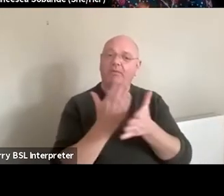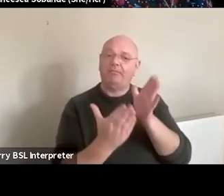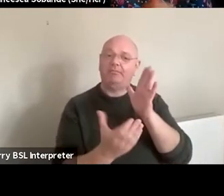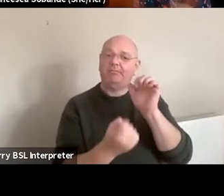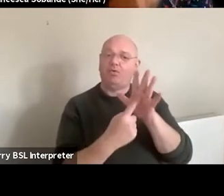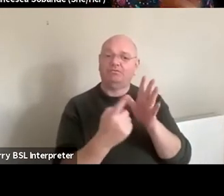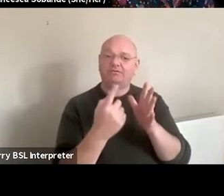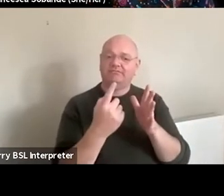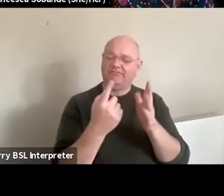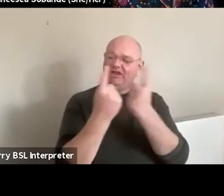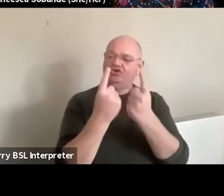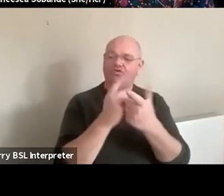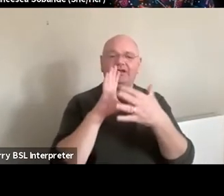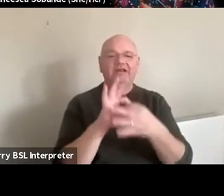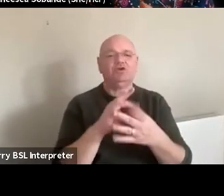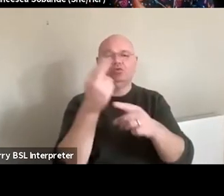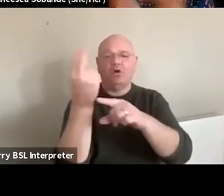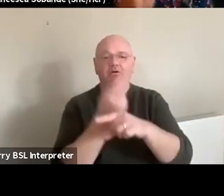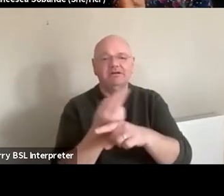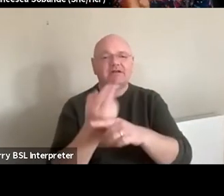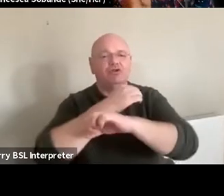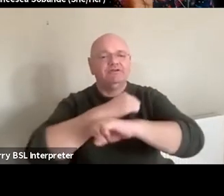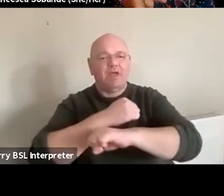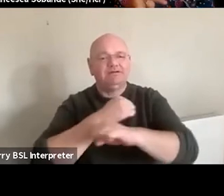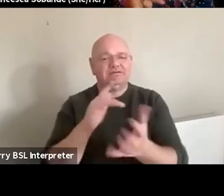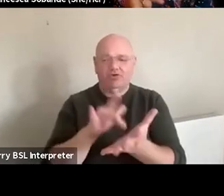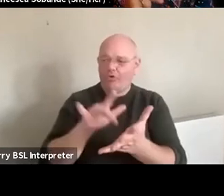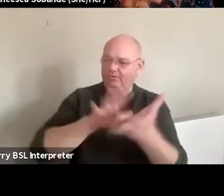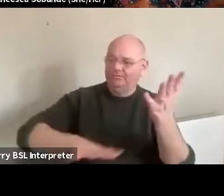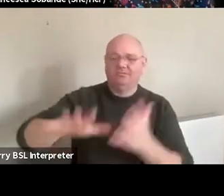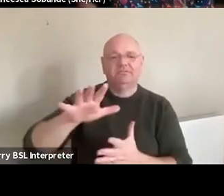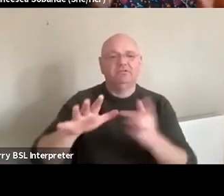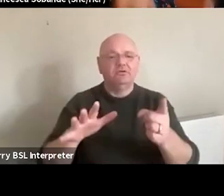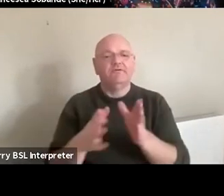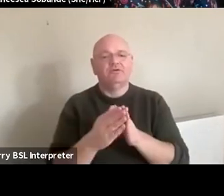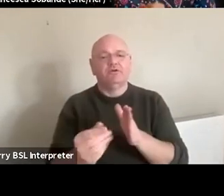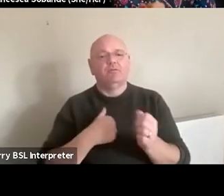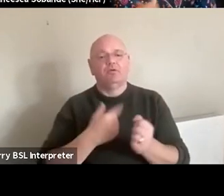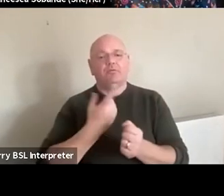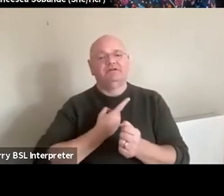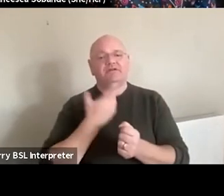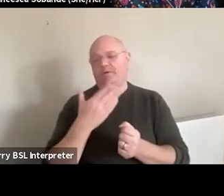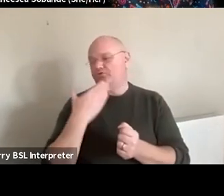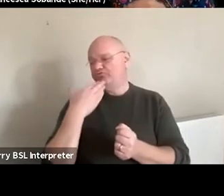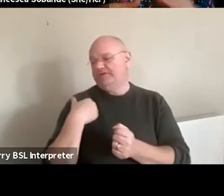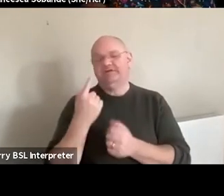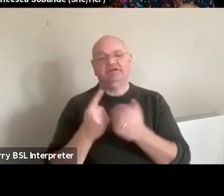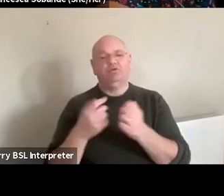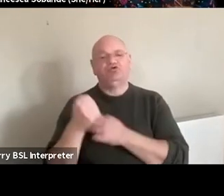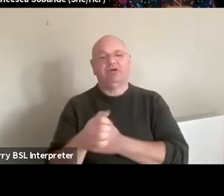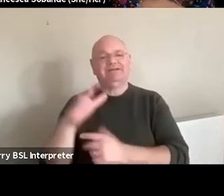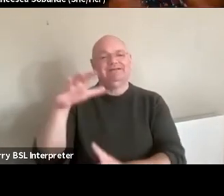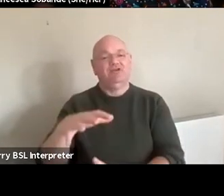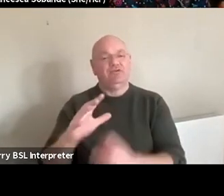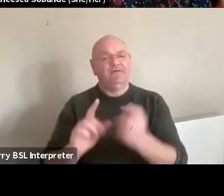space. And I know throughout the pandemic, there has been, you know, I went to Waverley Station for the first time in ages when going back to Scotland, and